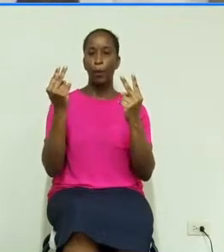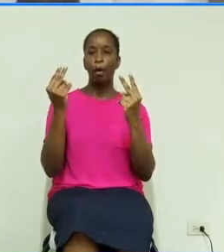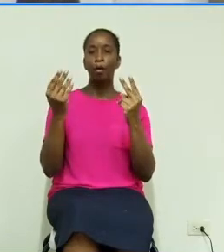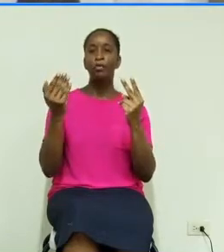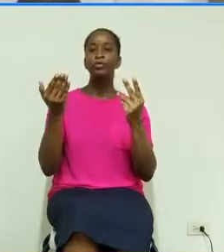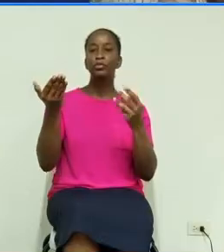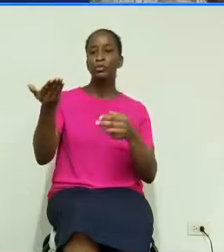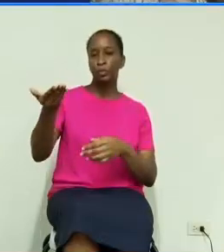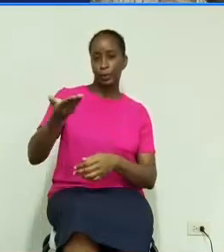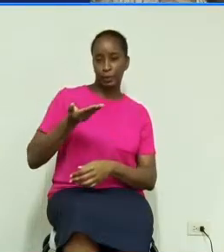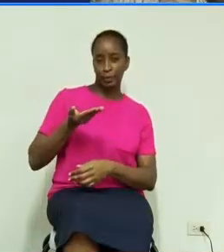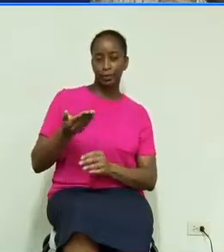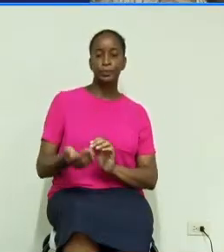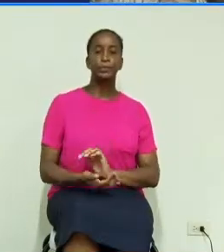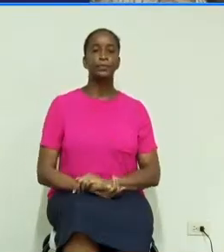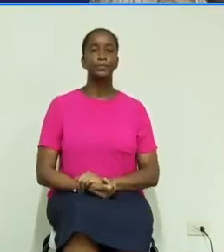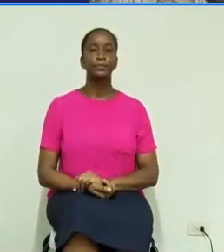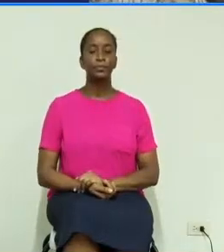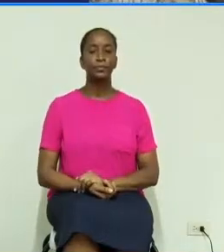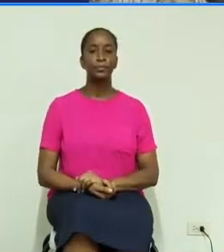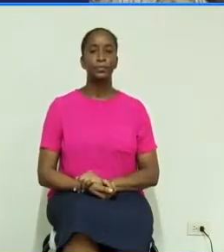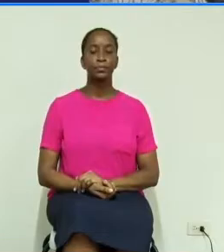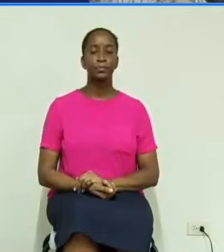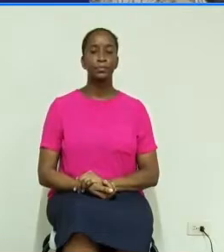And with that,